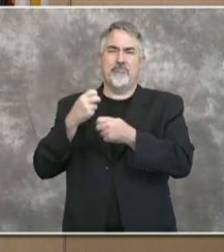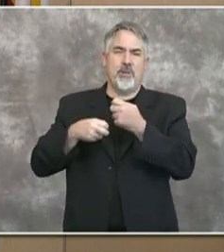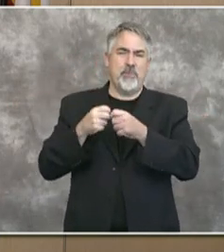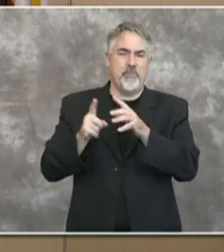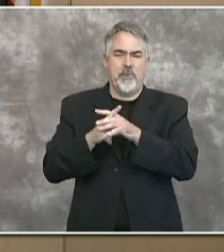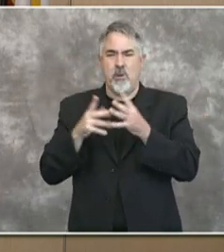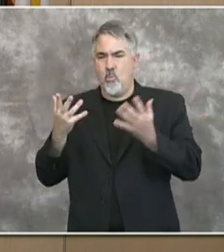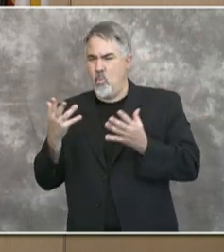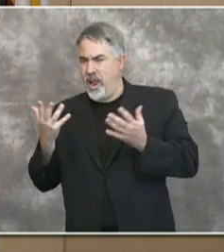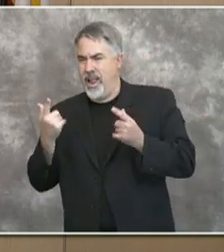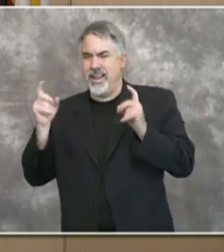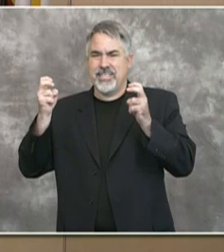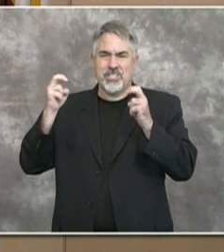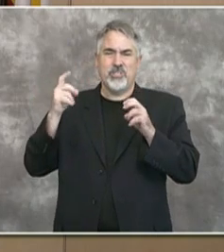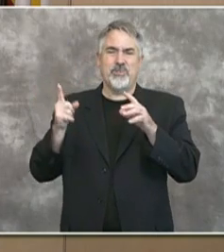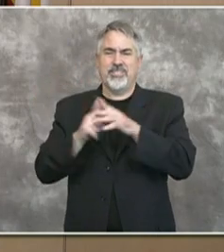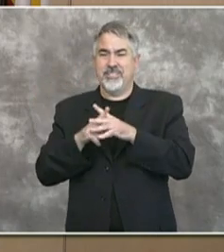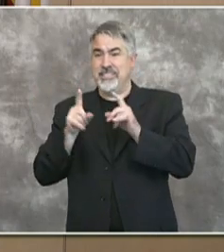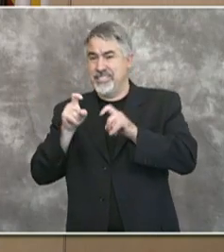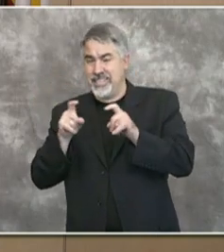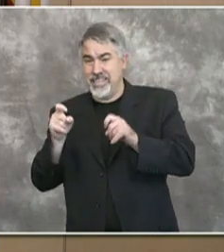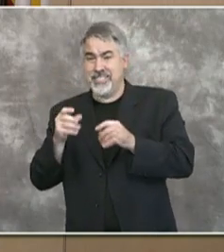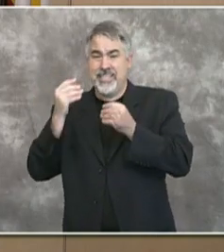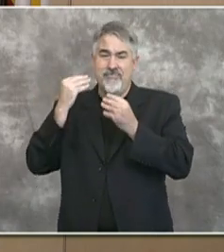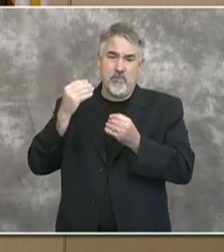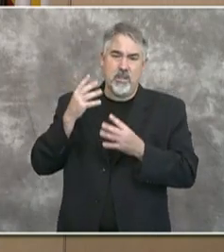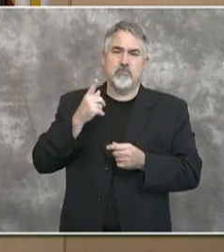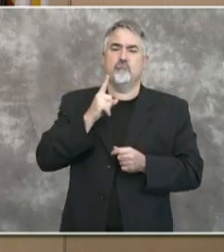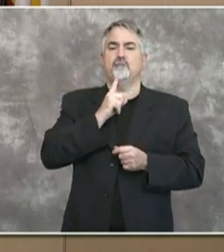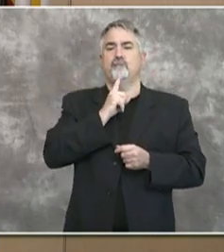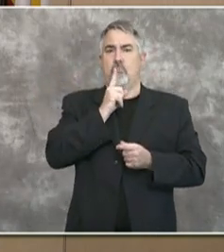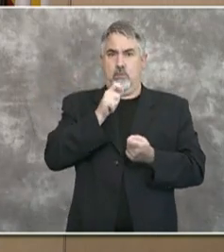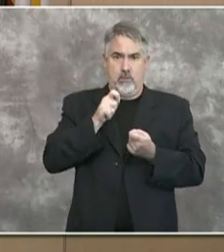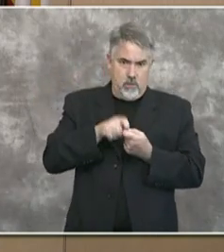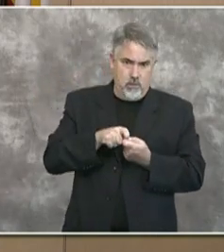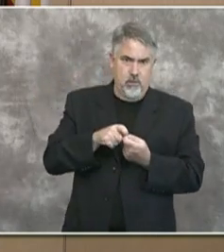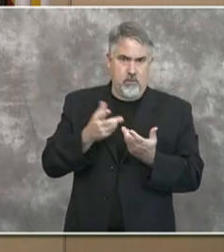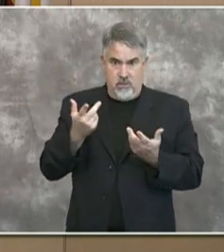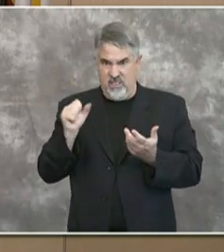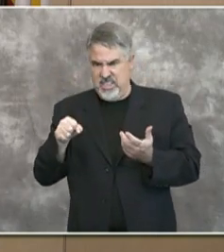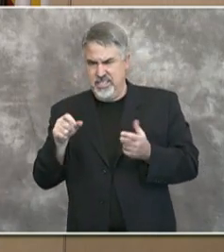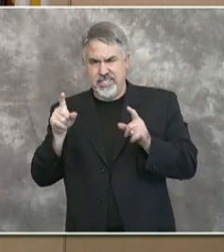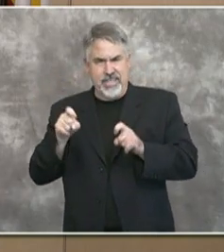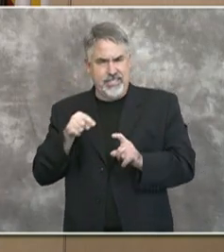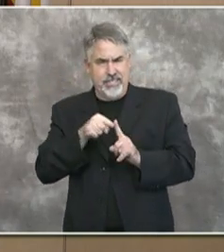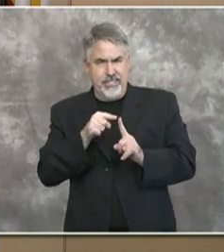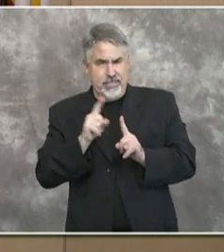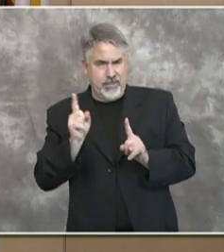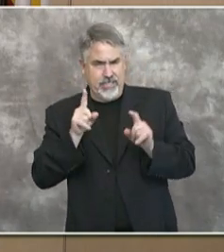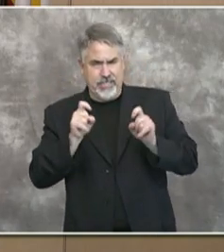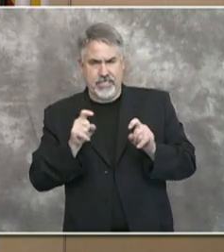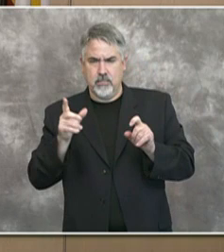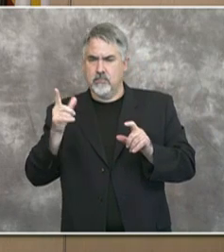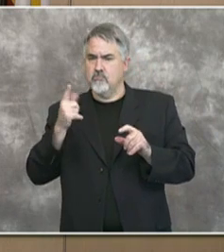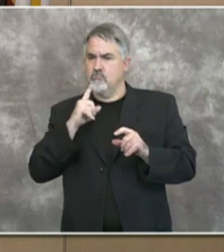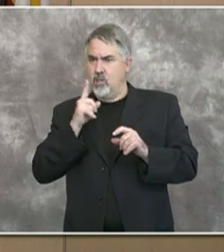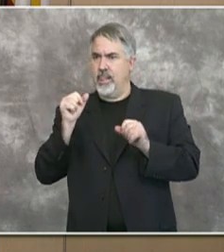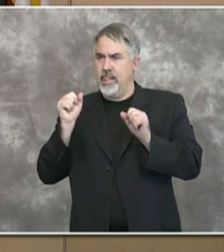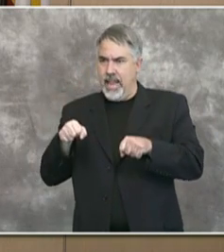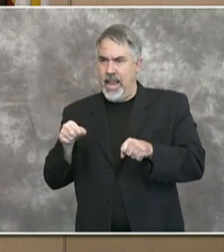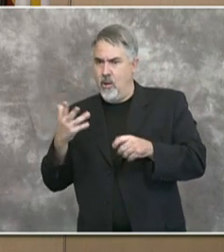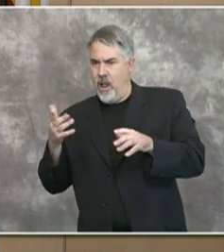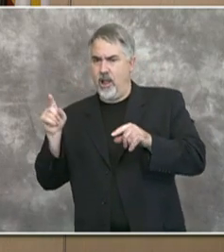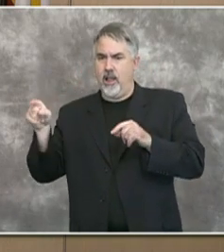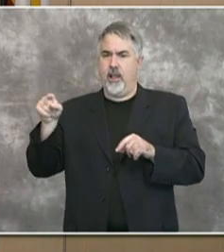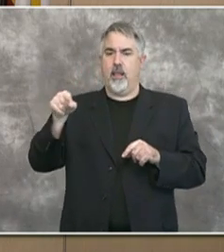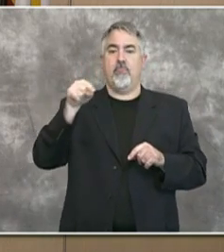testing and obtaining information about true capacity of testing. So the meeting on Monday will not be the